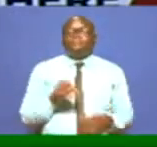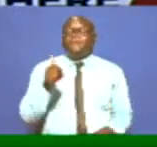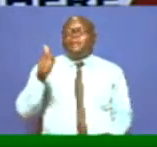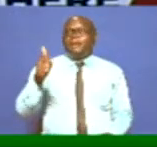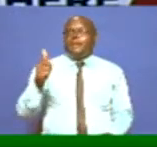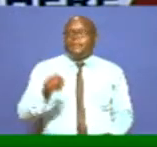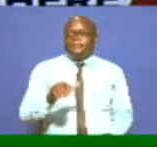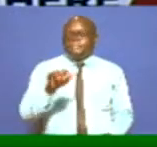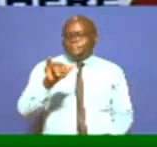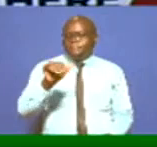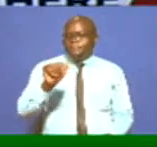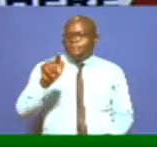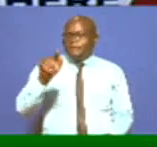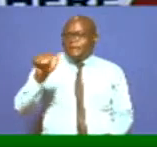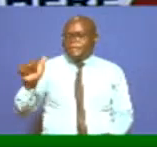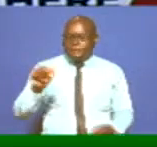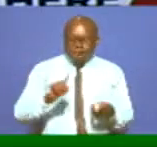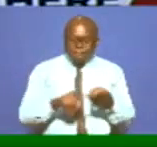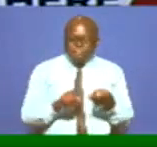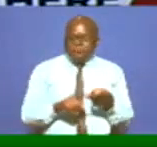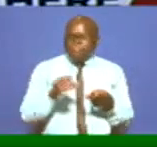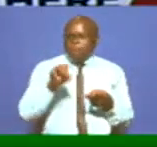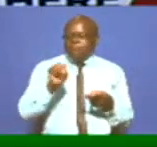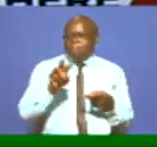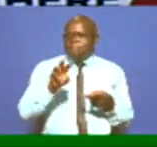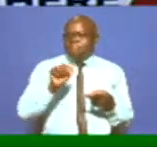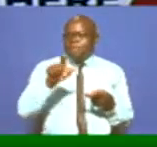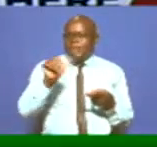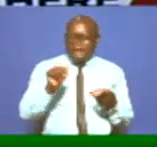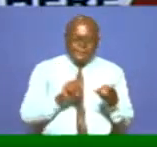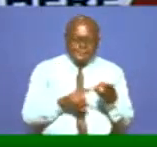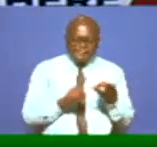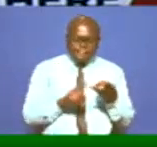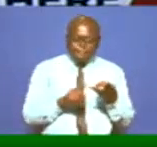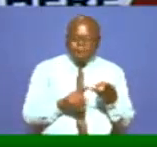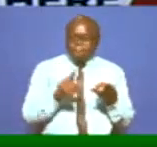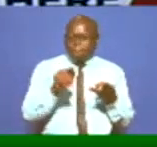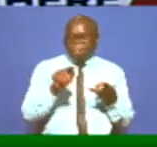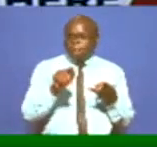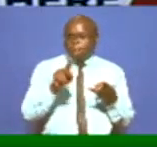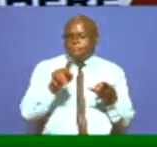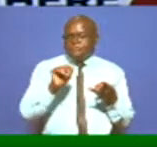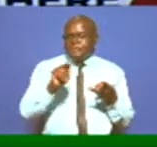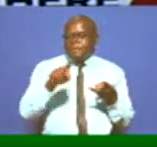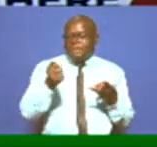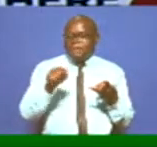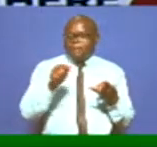Yata. B. Mwala. C. Kinangop. D.